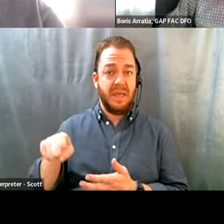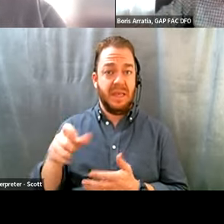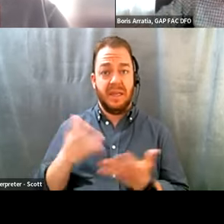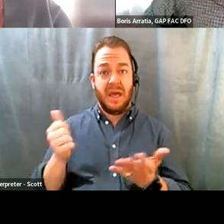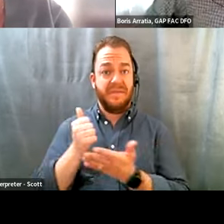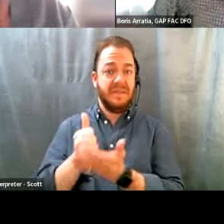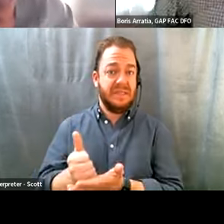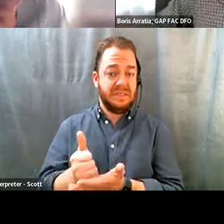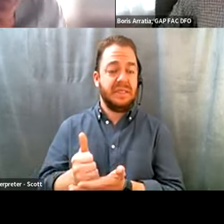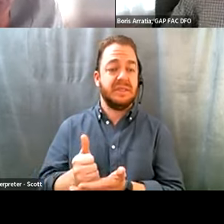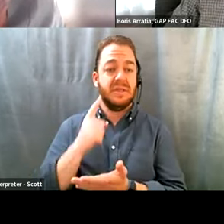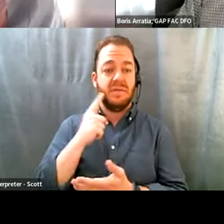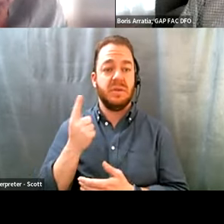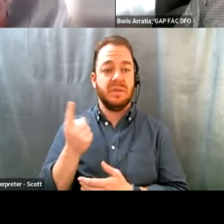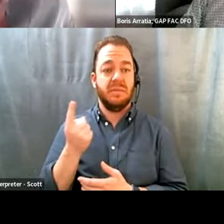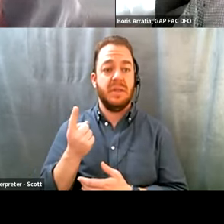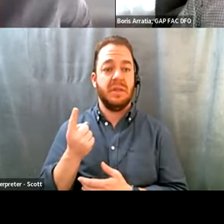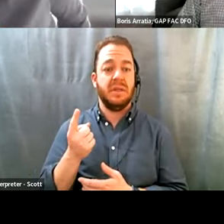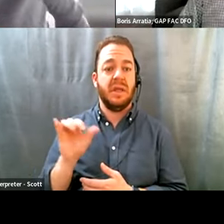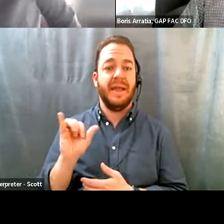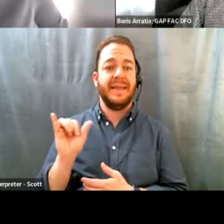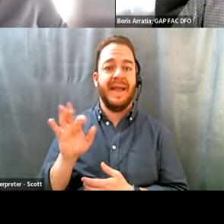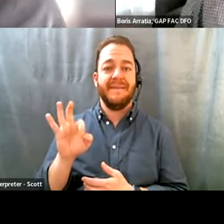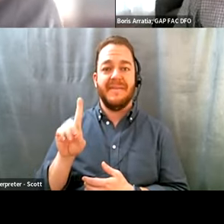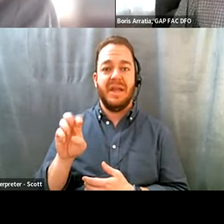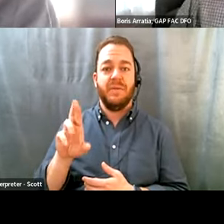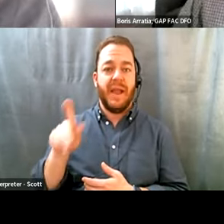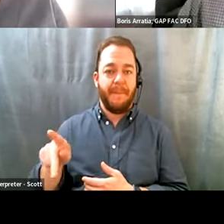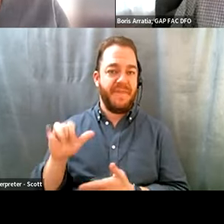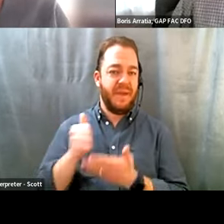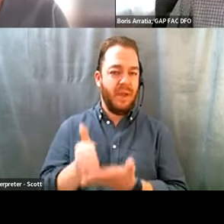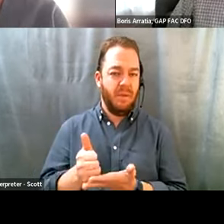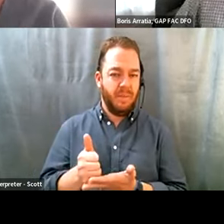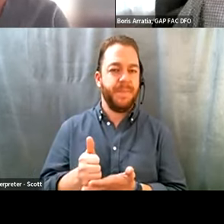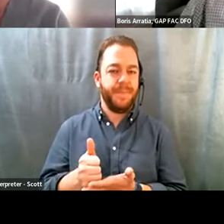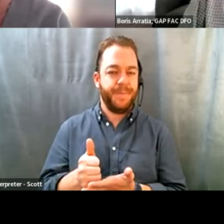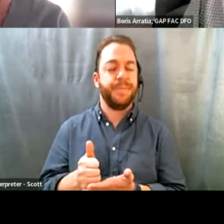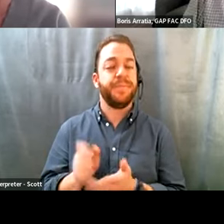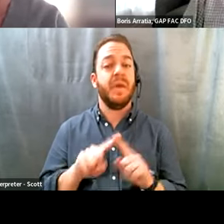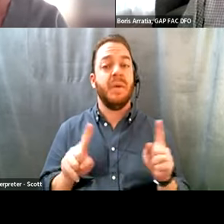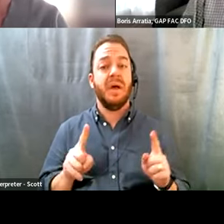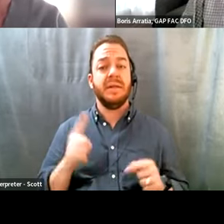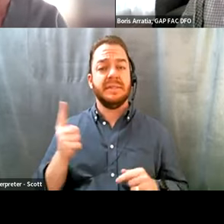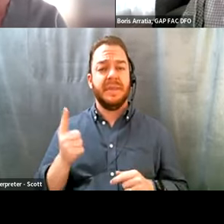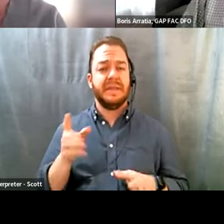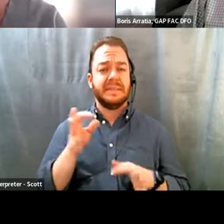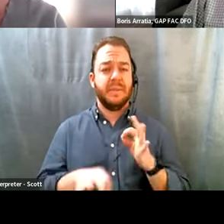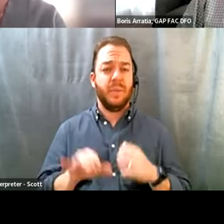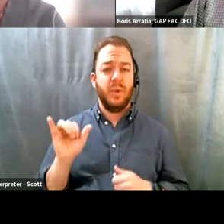of assistance to do something like with FedRAMP is helpful. But even something simply